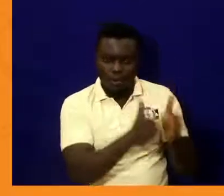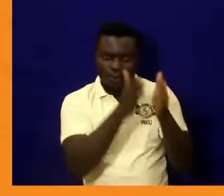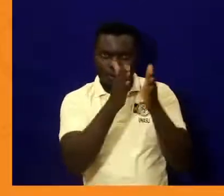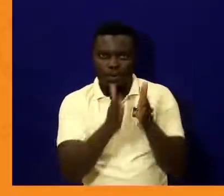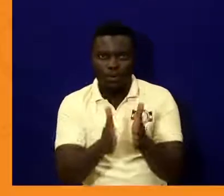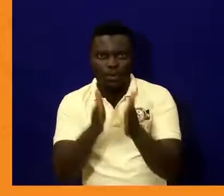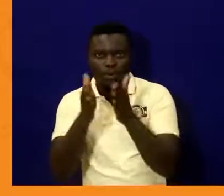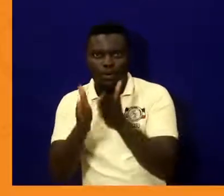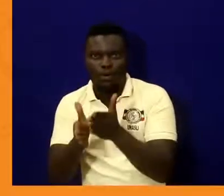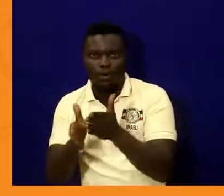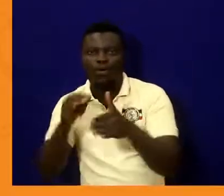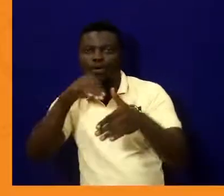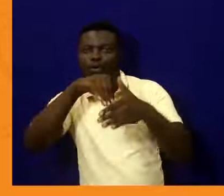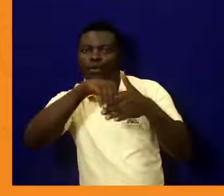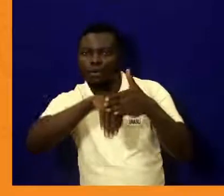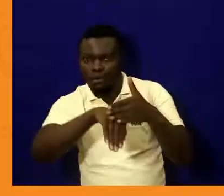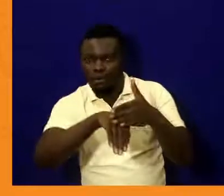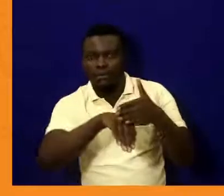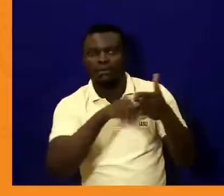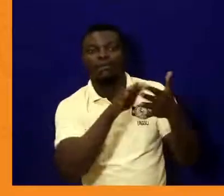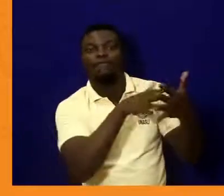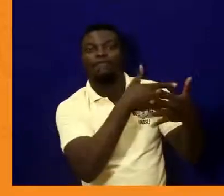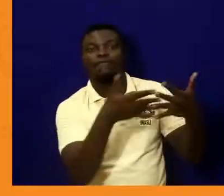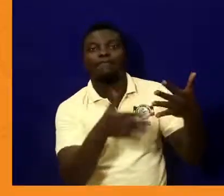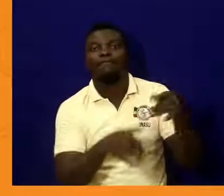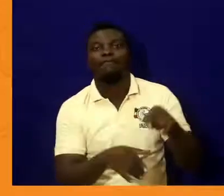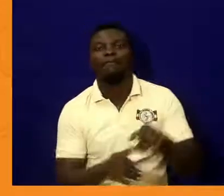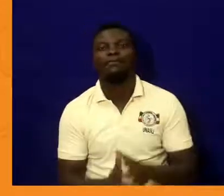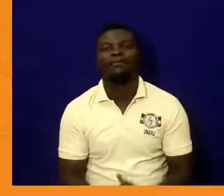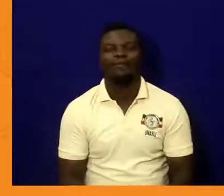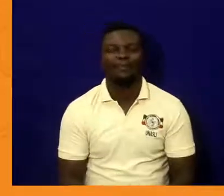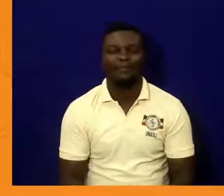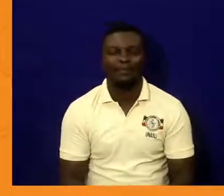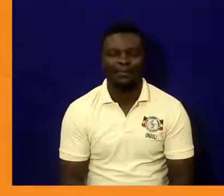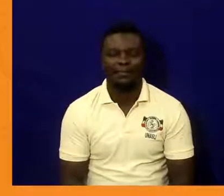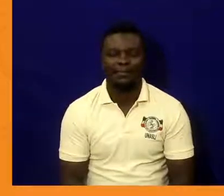classified on the periodic table.